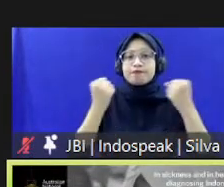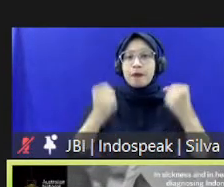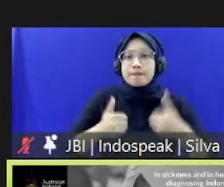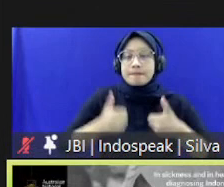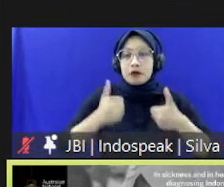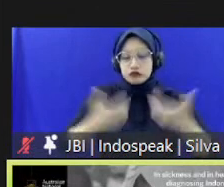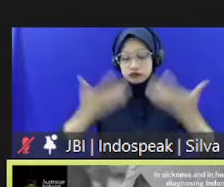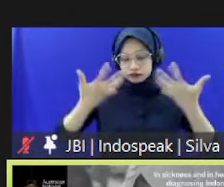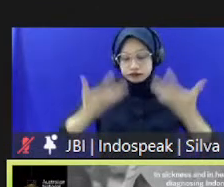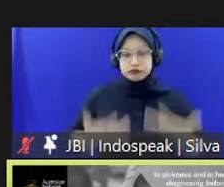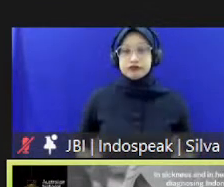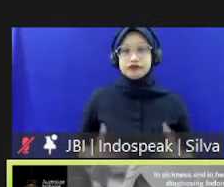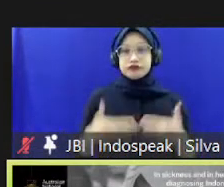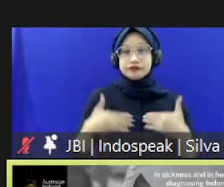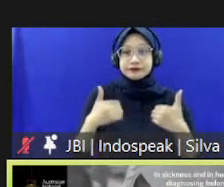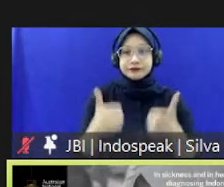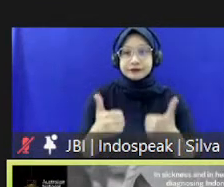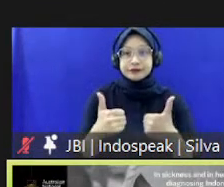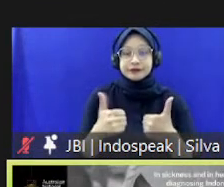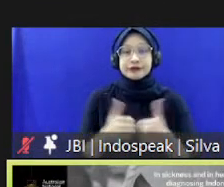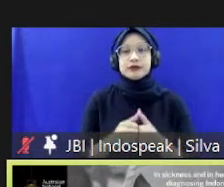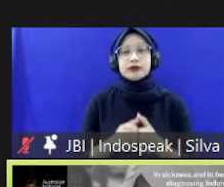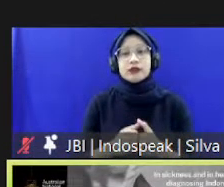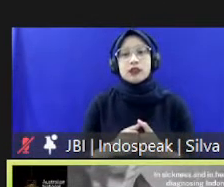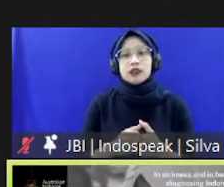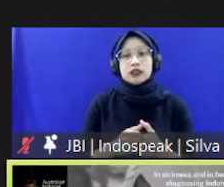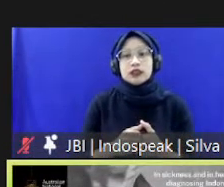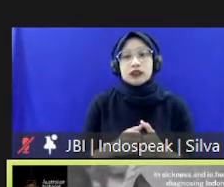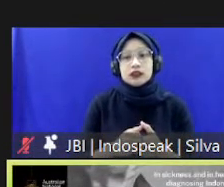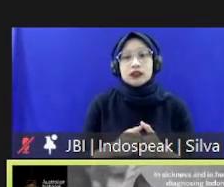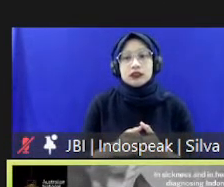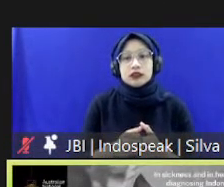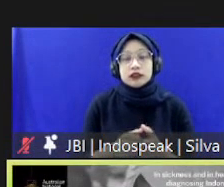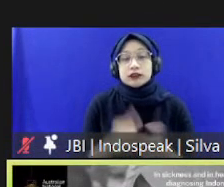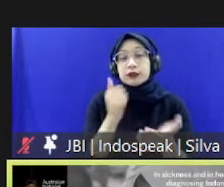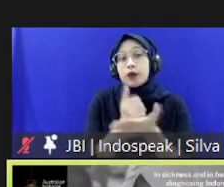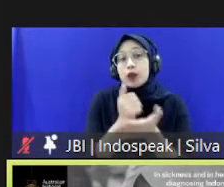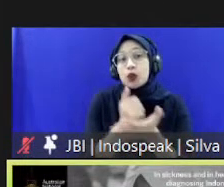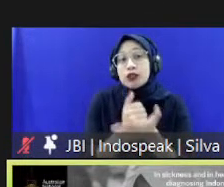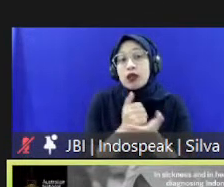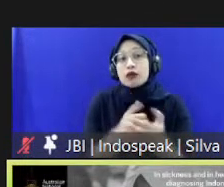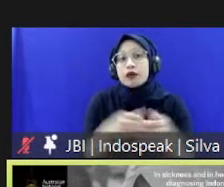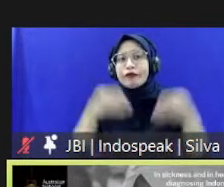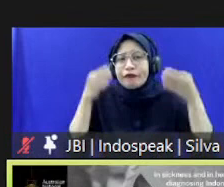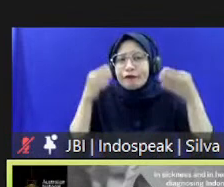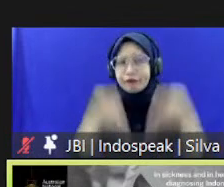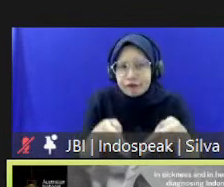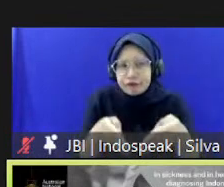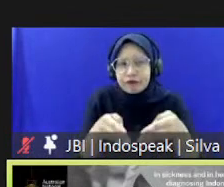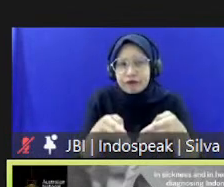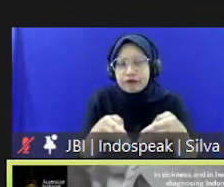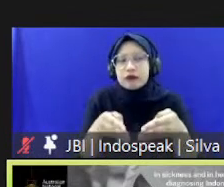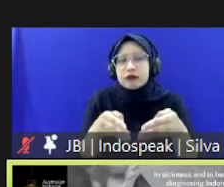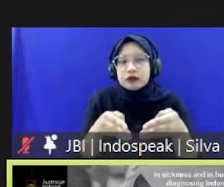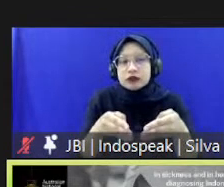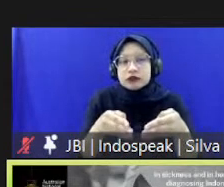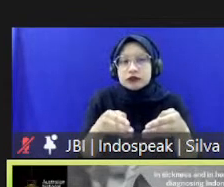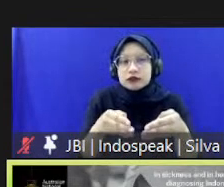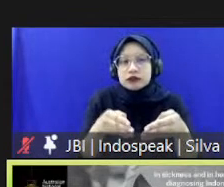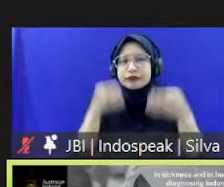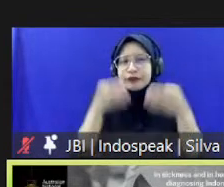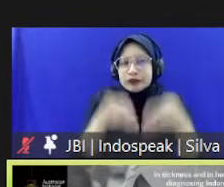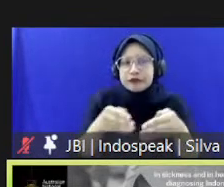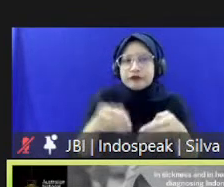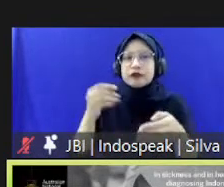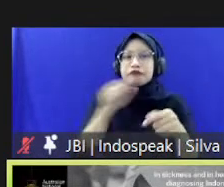putting into the element, not specifically like in the Millennium Development Goals, which is kind of like the goal number 5, it specifically state maternal